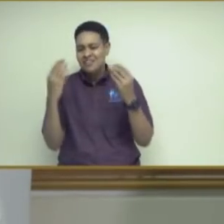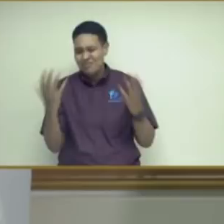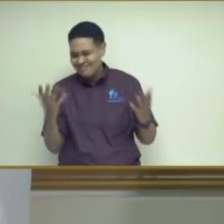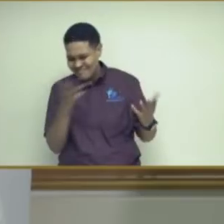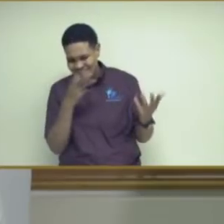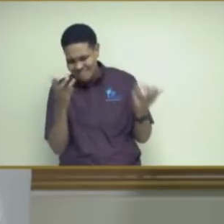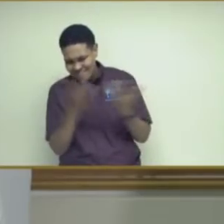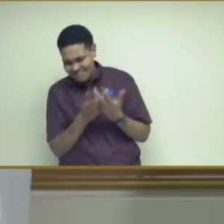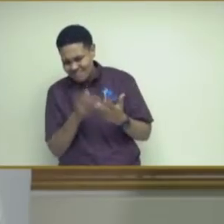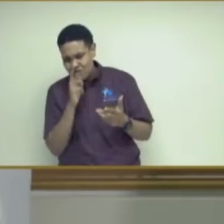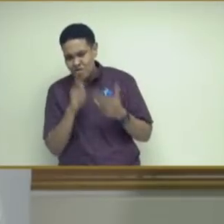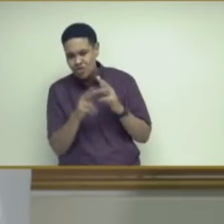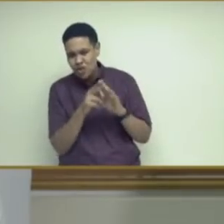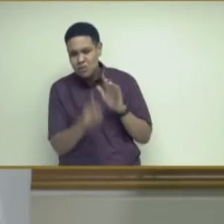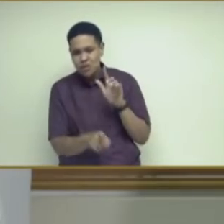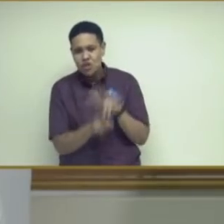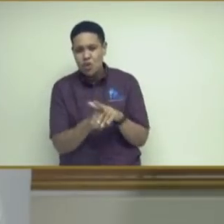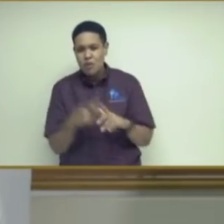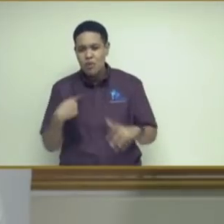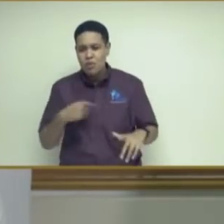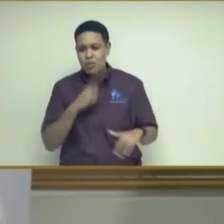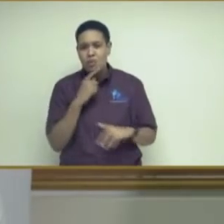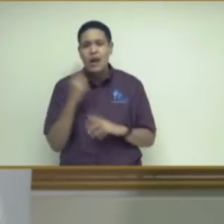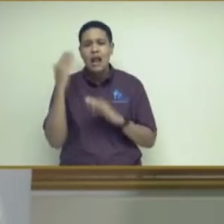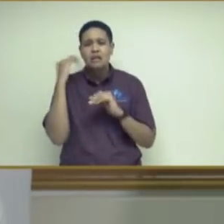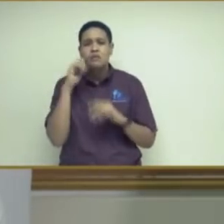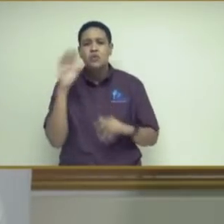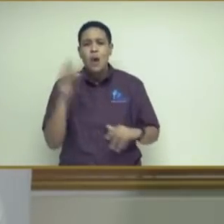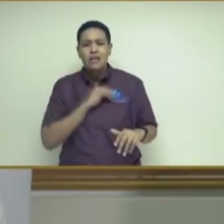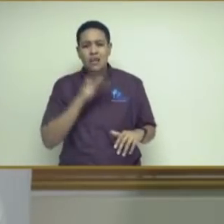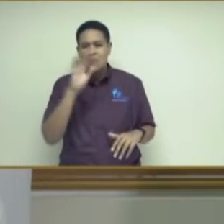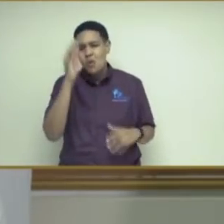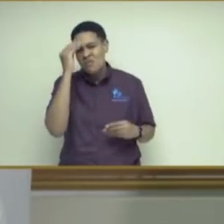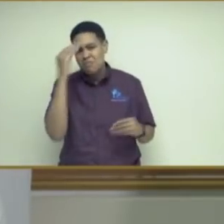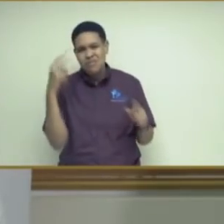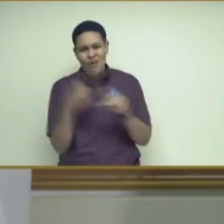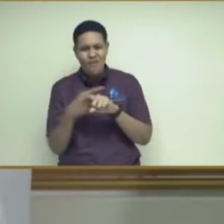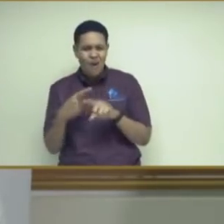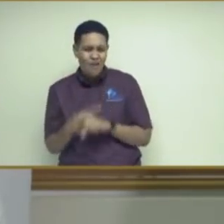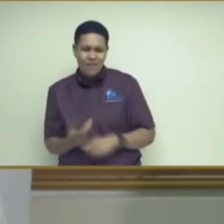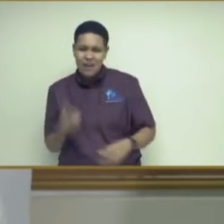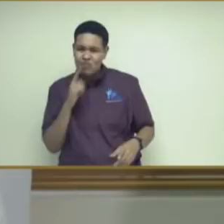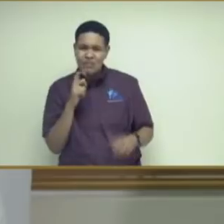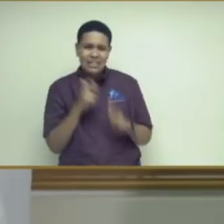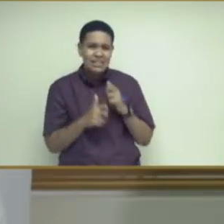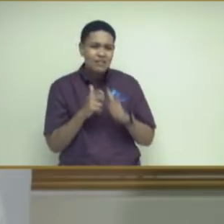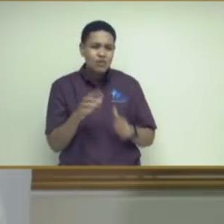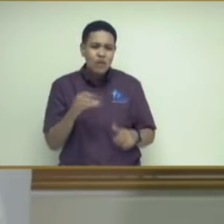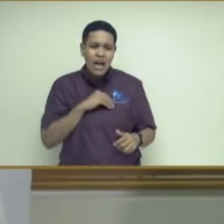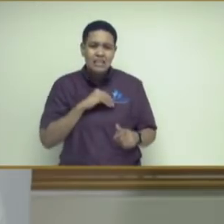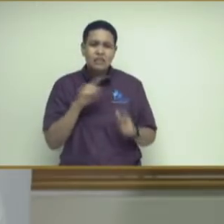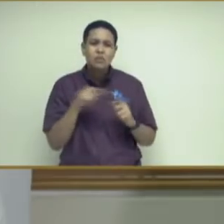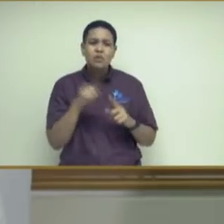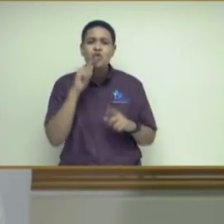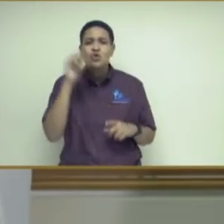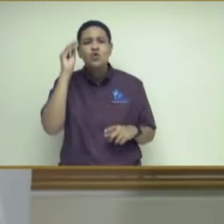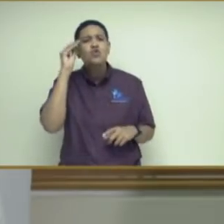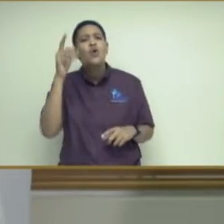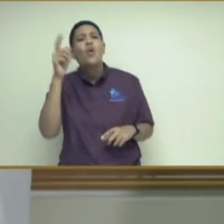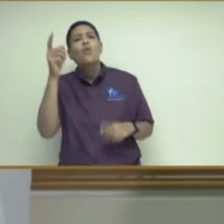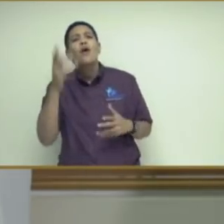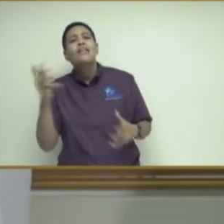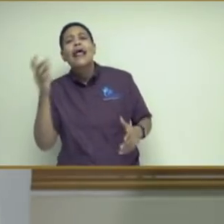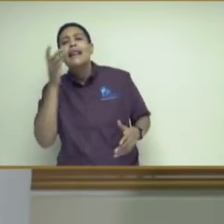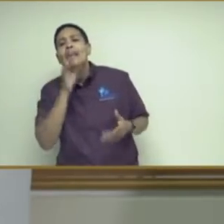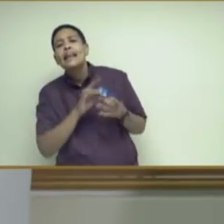when these numbers come out and we're just expected to accept them, and it's really difficult to accept them when you're being told one thing from one